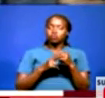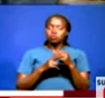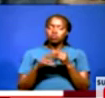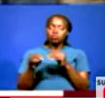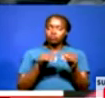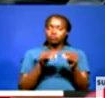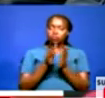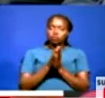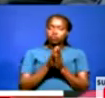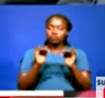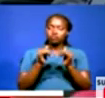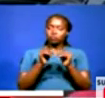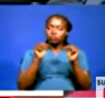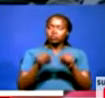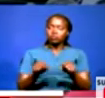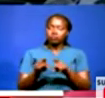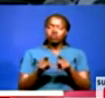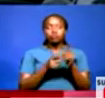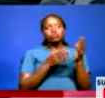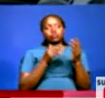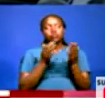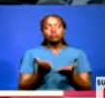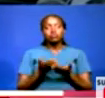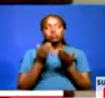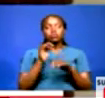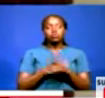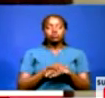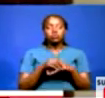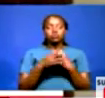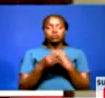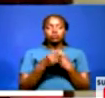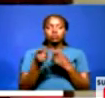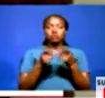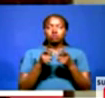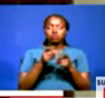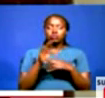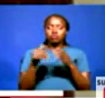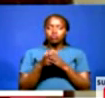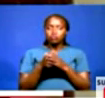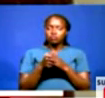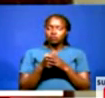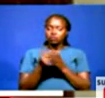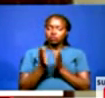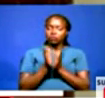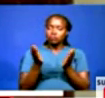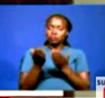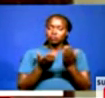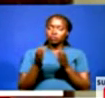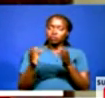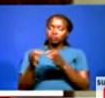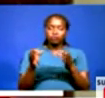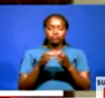new system that is also expected to enhance good corporate governance. All public service organizations to